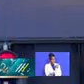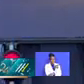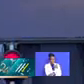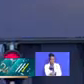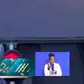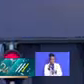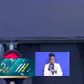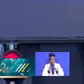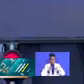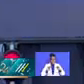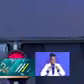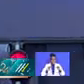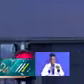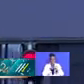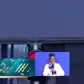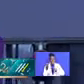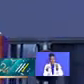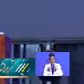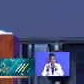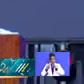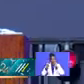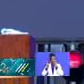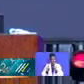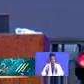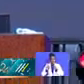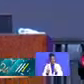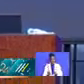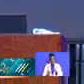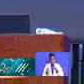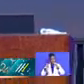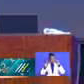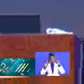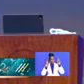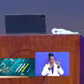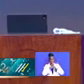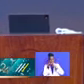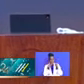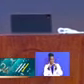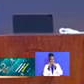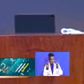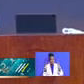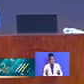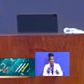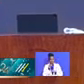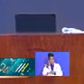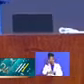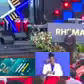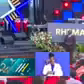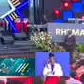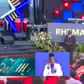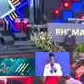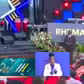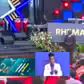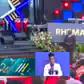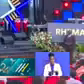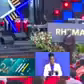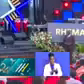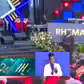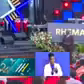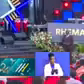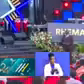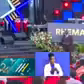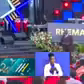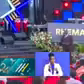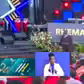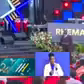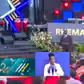you even think about questioning the topic of the altar don't forget that there is nothing that